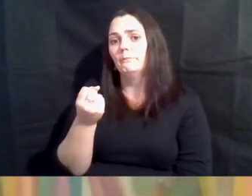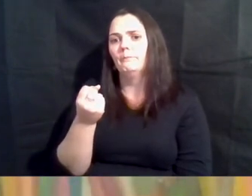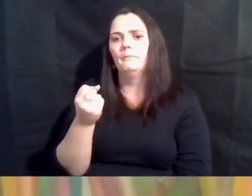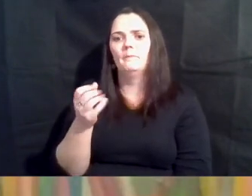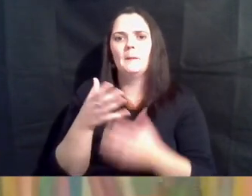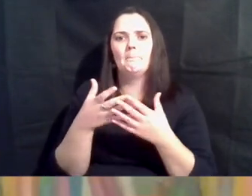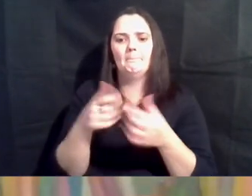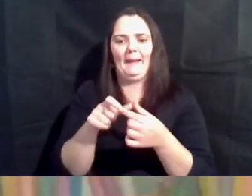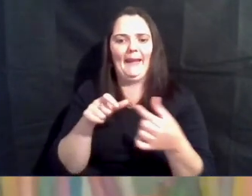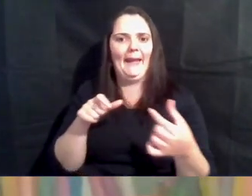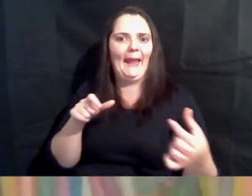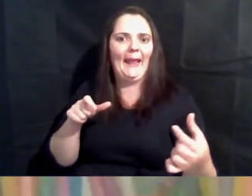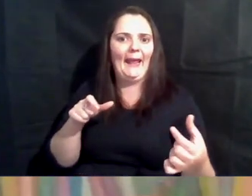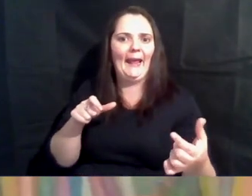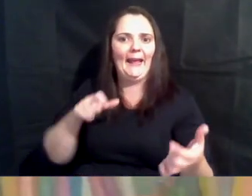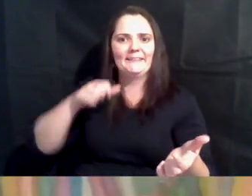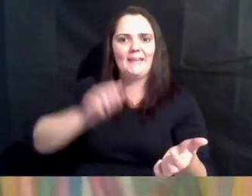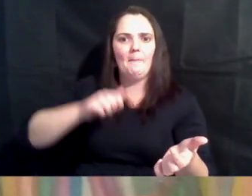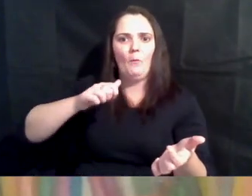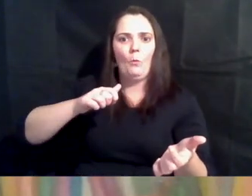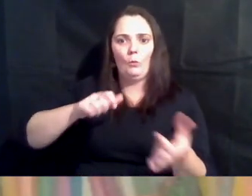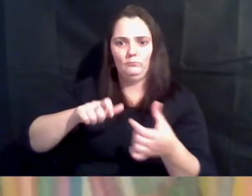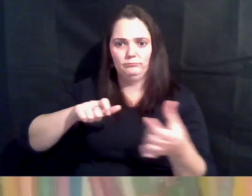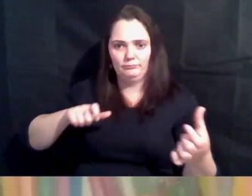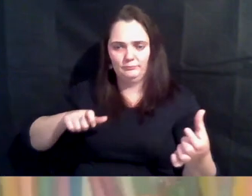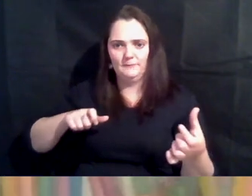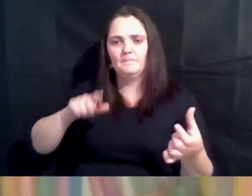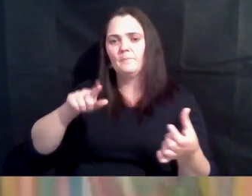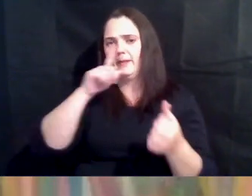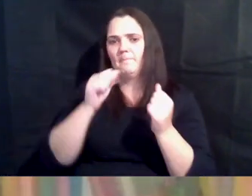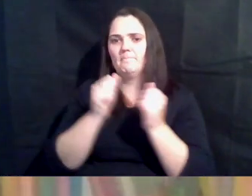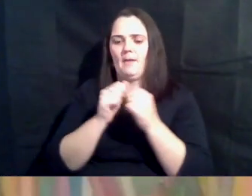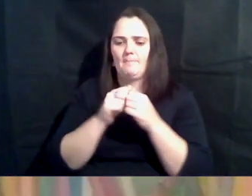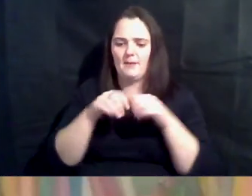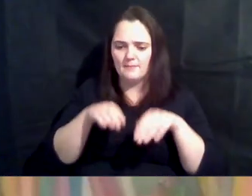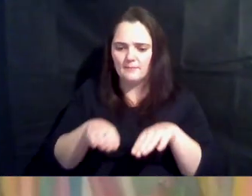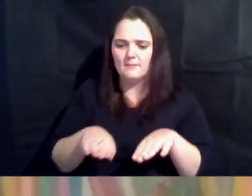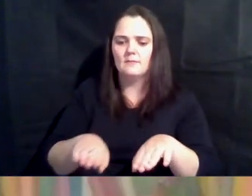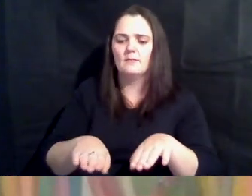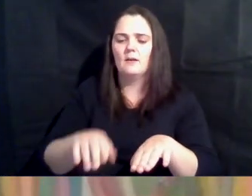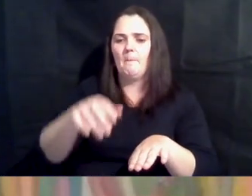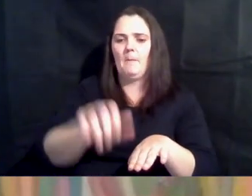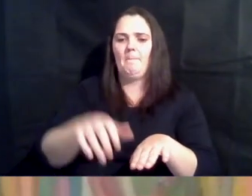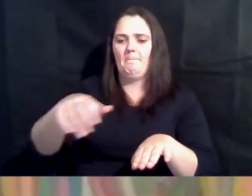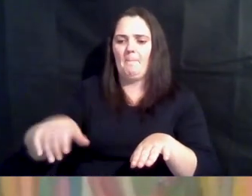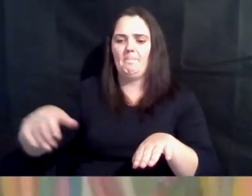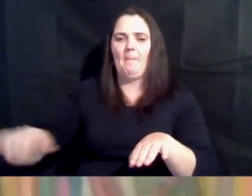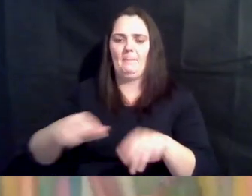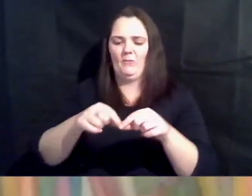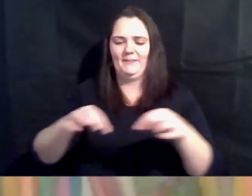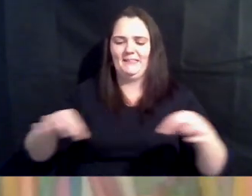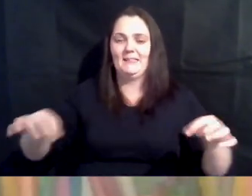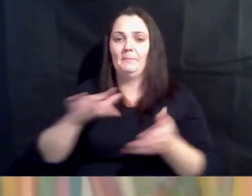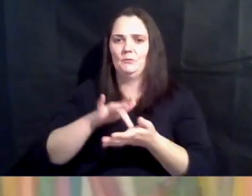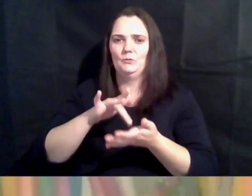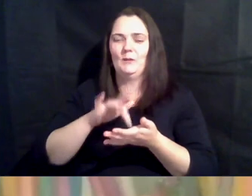like an industrial stapler, that's how the legit people do it. You put your piece of paper in and then use a big industrial stapler to do that.